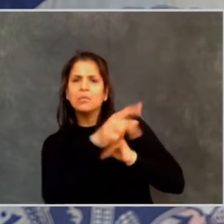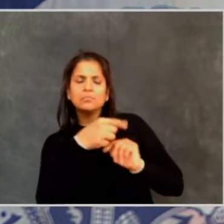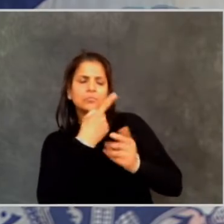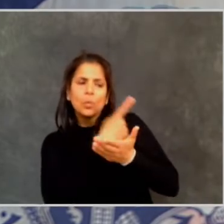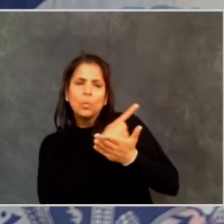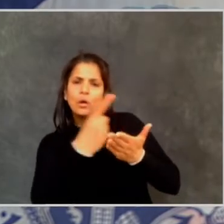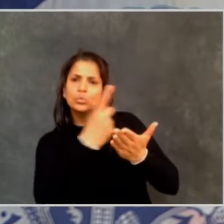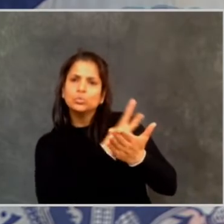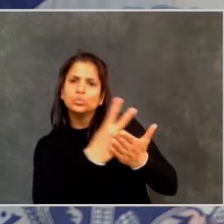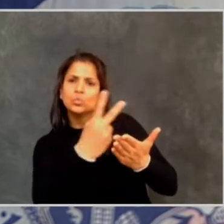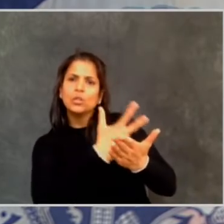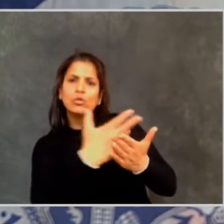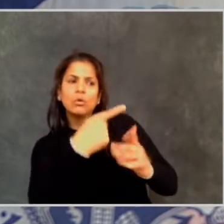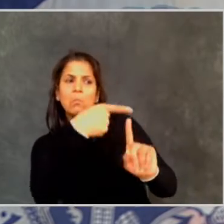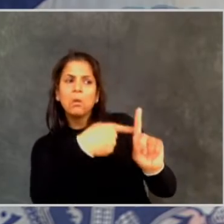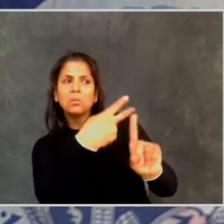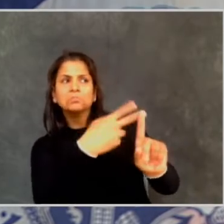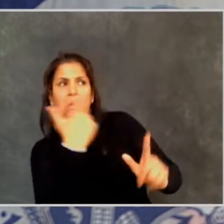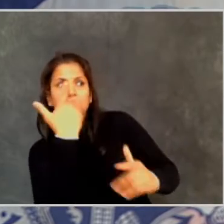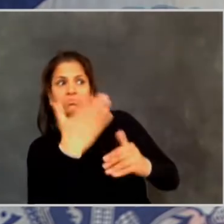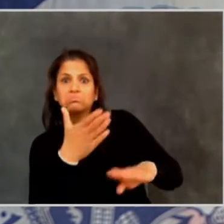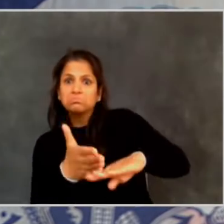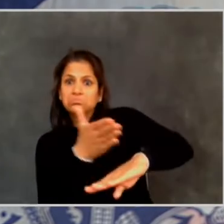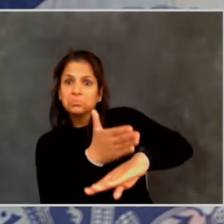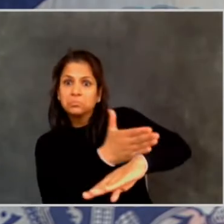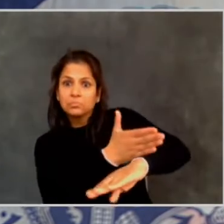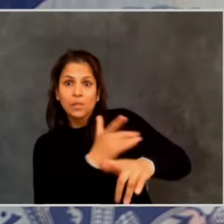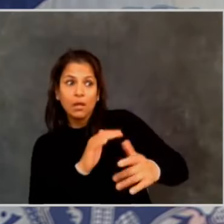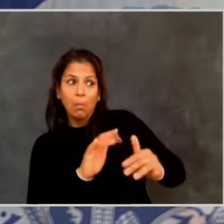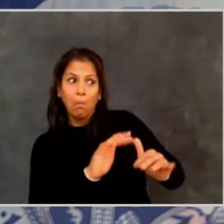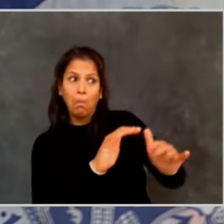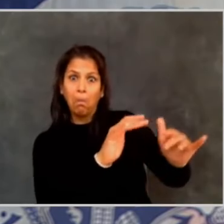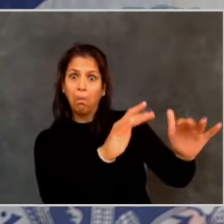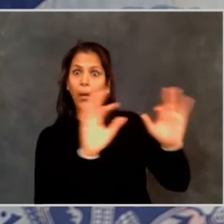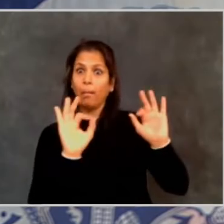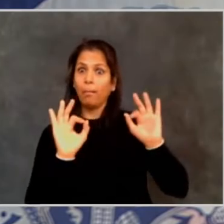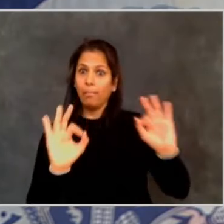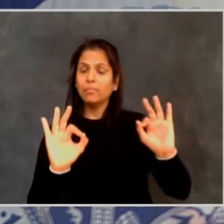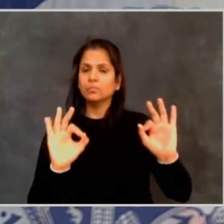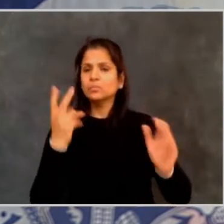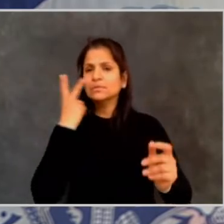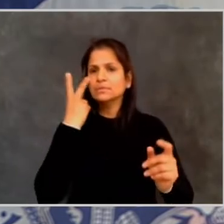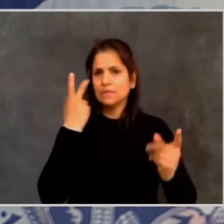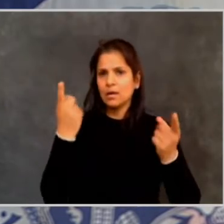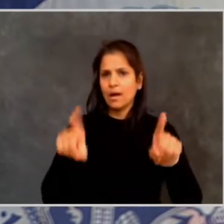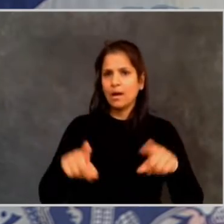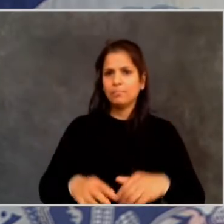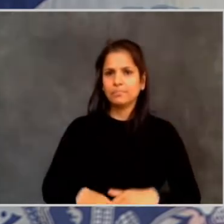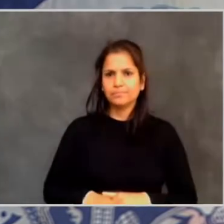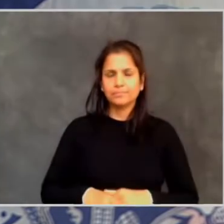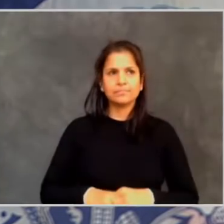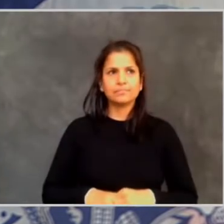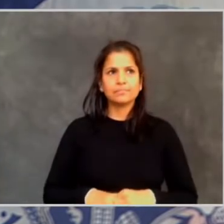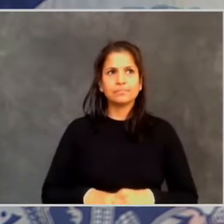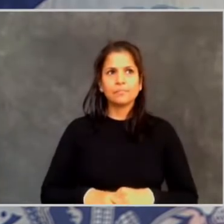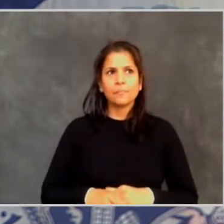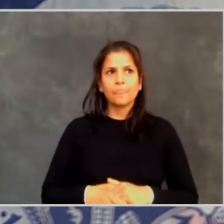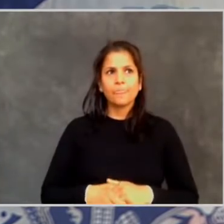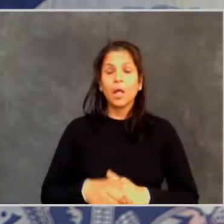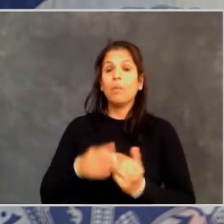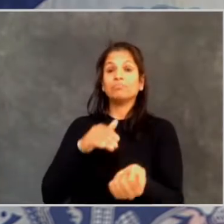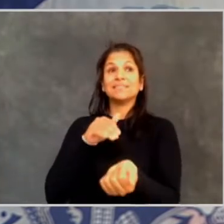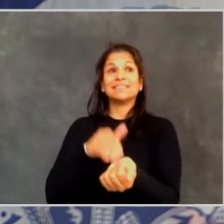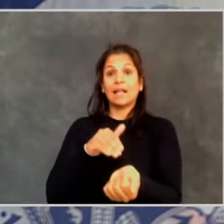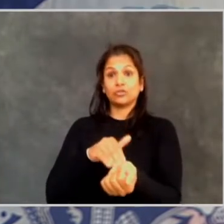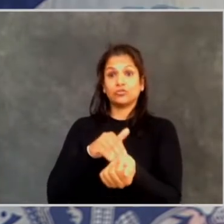Mr. Mayor, that you yourself spoke with the head of the FDA, Dr. Hahn, about having enough access to these